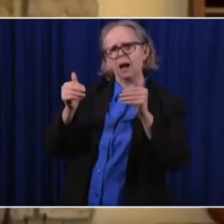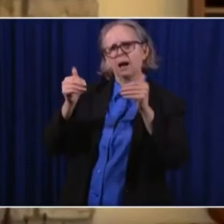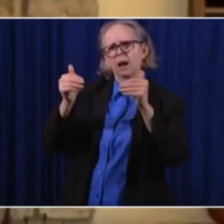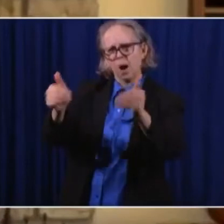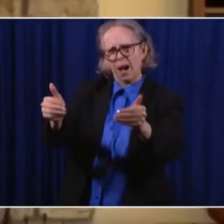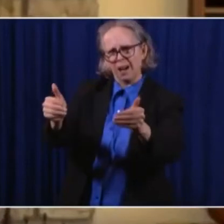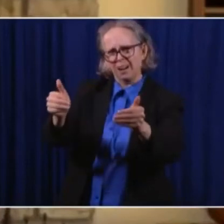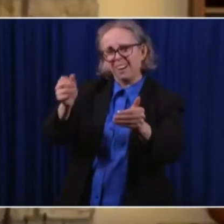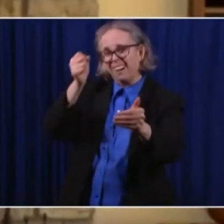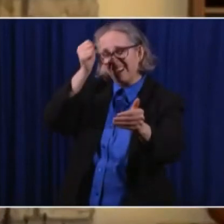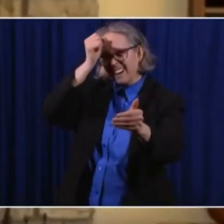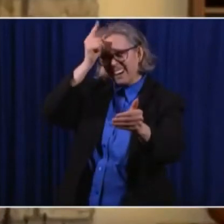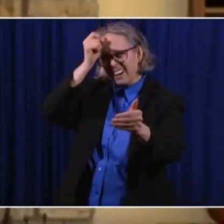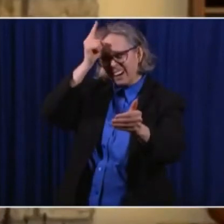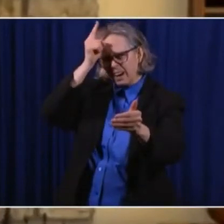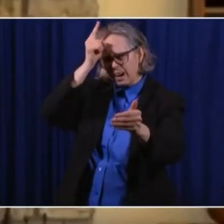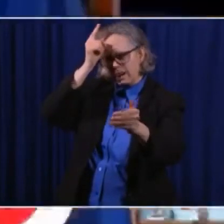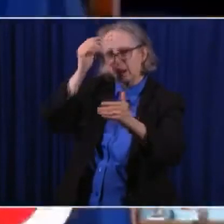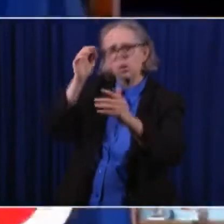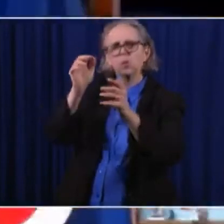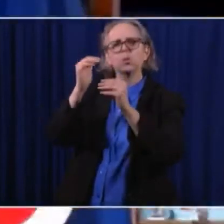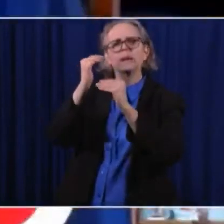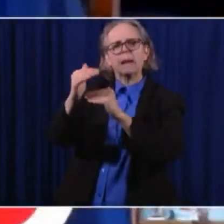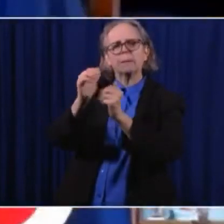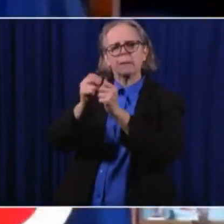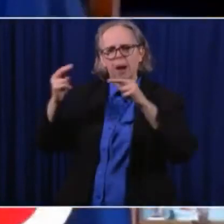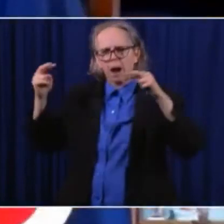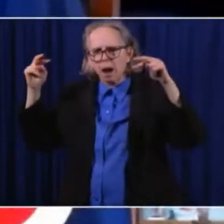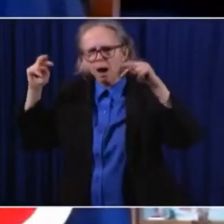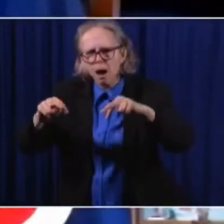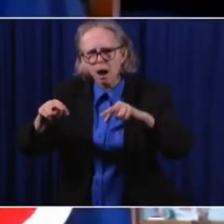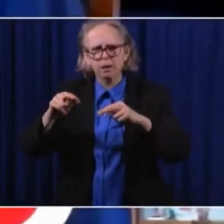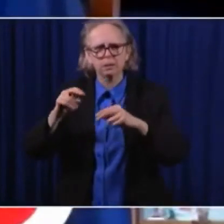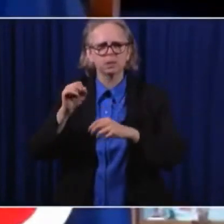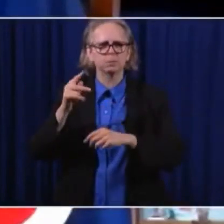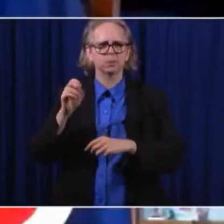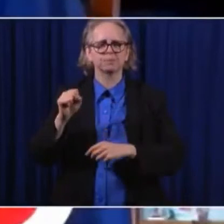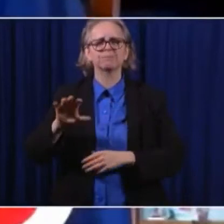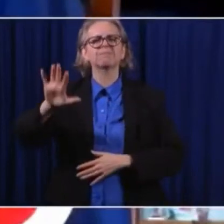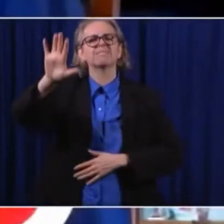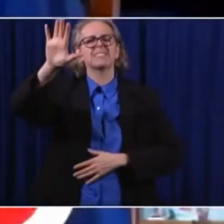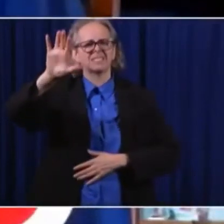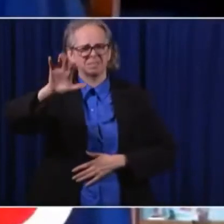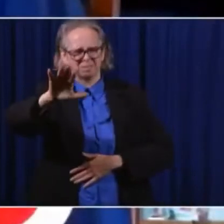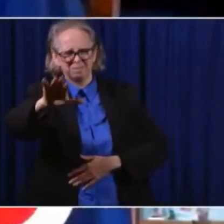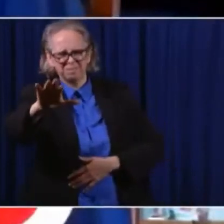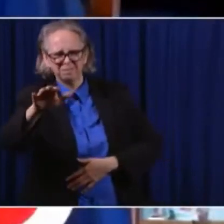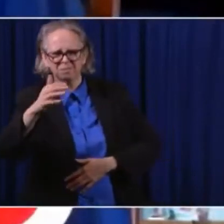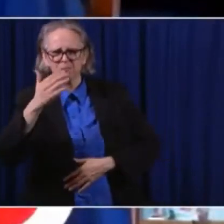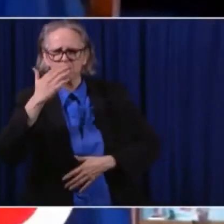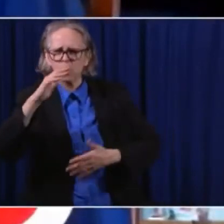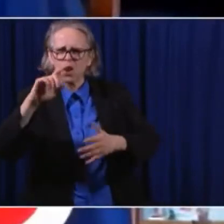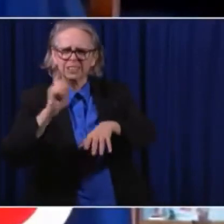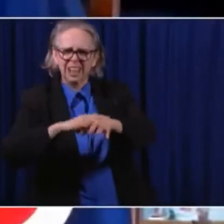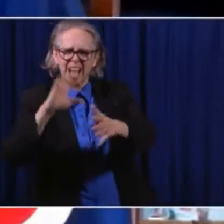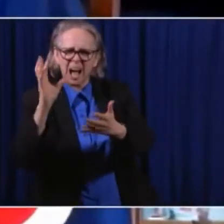Governor, it's a timely question because I have a call with the Ohio High School Athletic Association today at